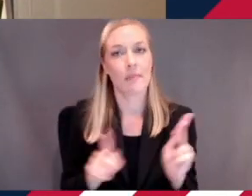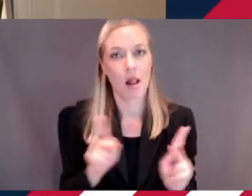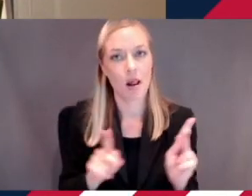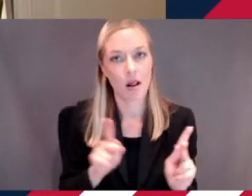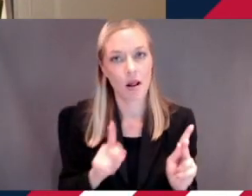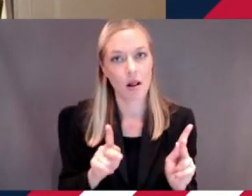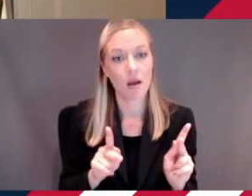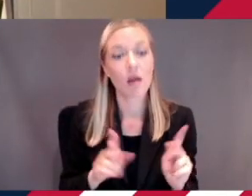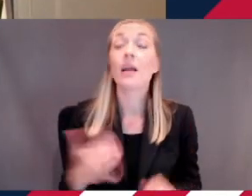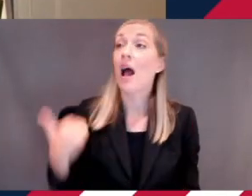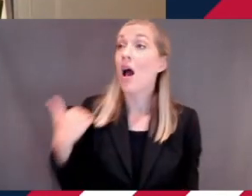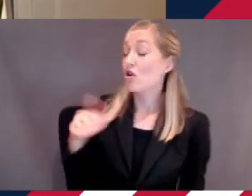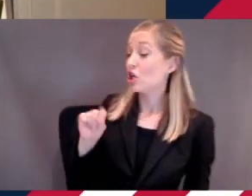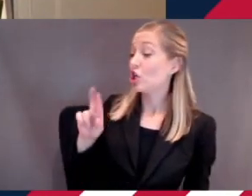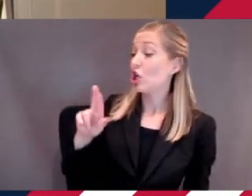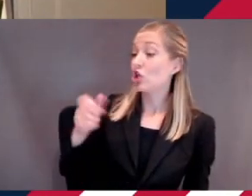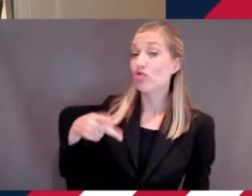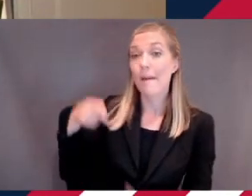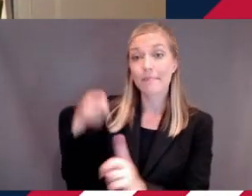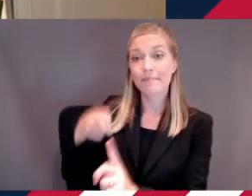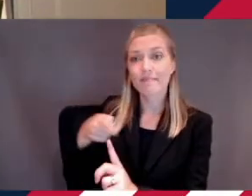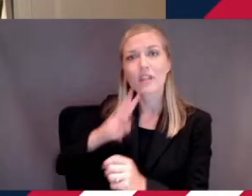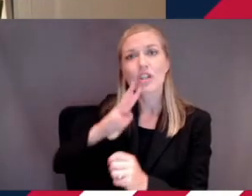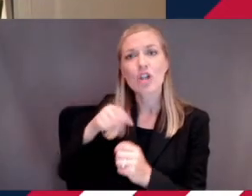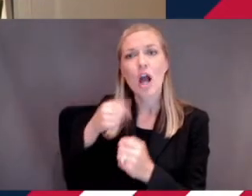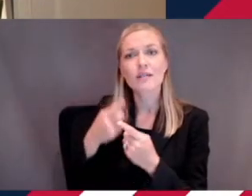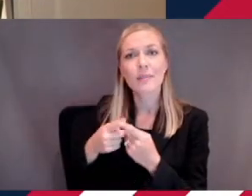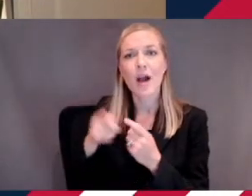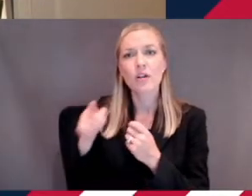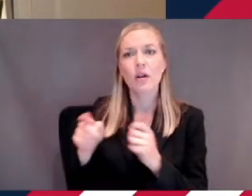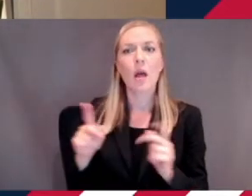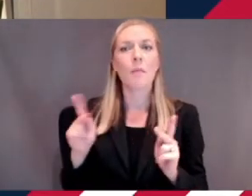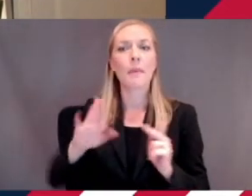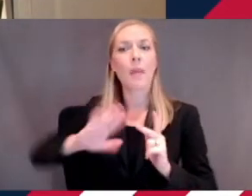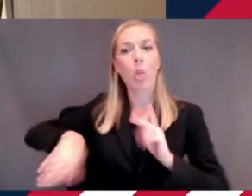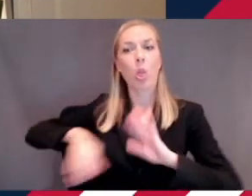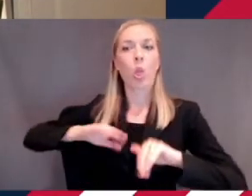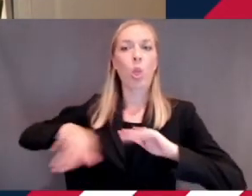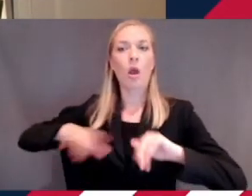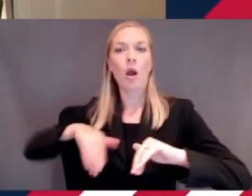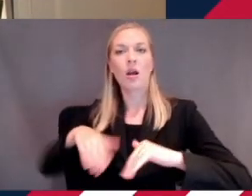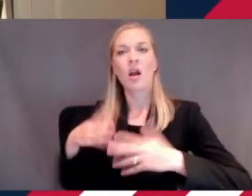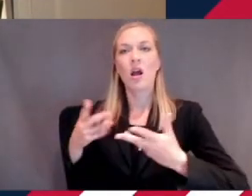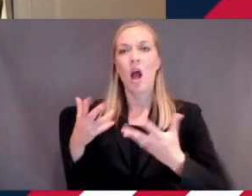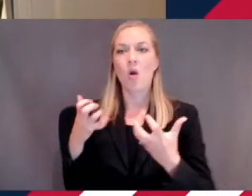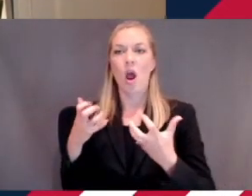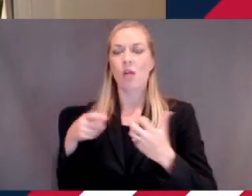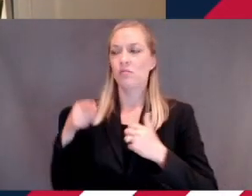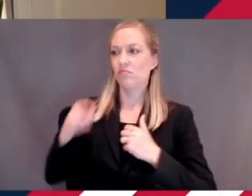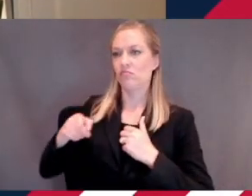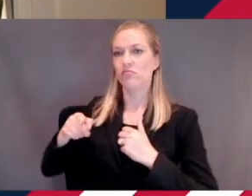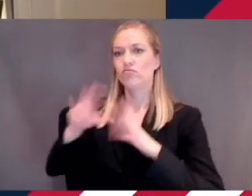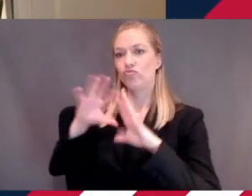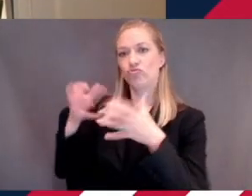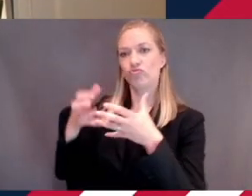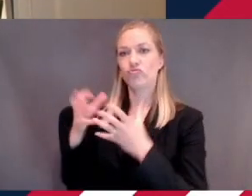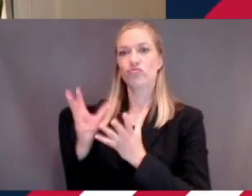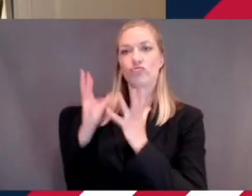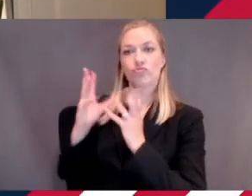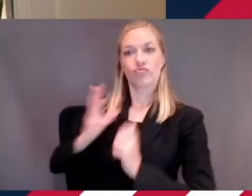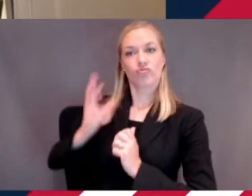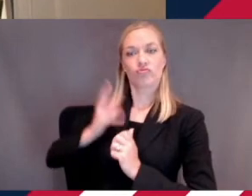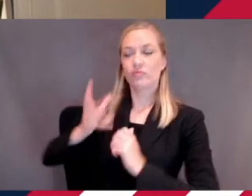should stop referring to dog whistle politics from Donald Trump, because dog whistles are subtle. There's nothing